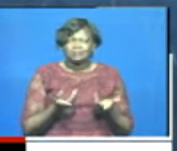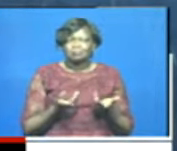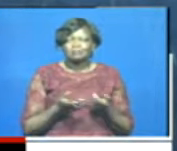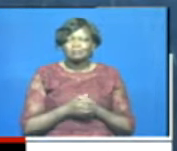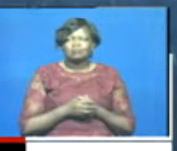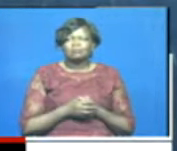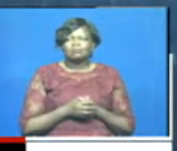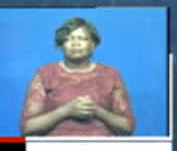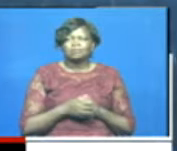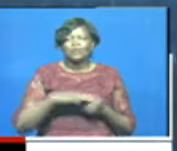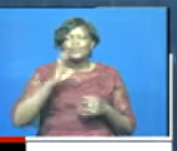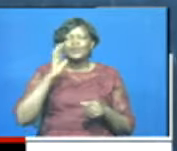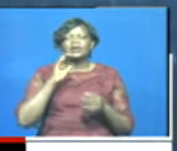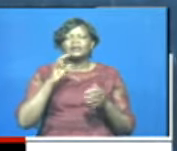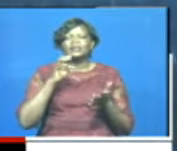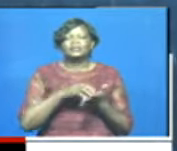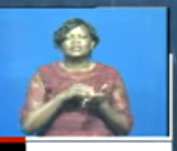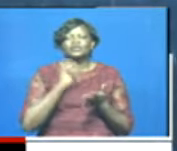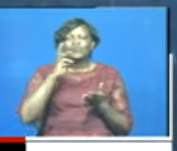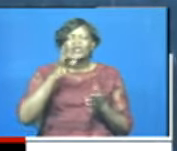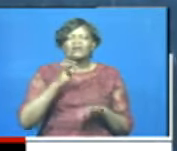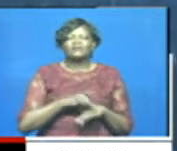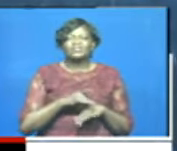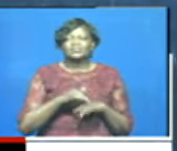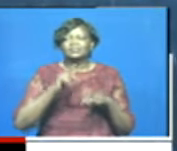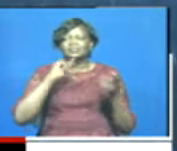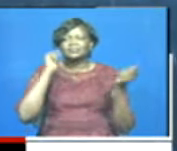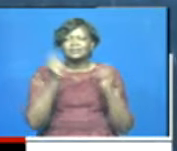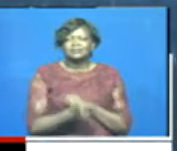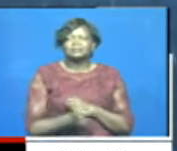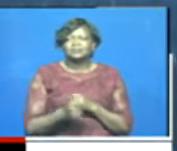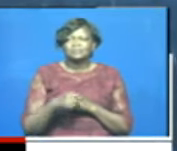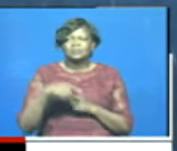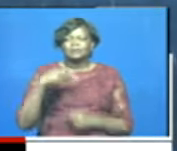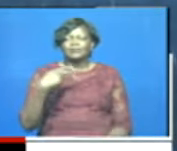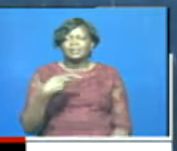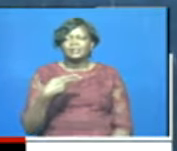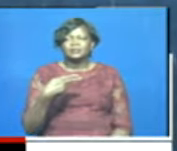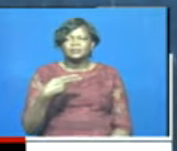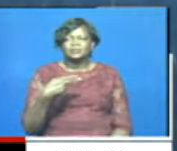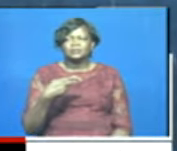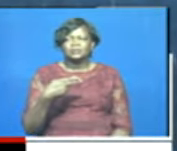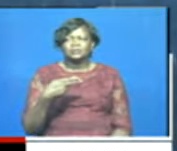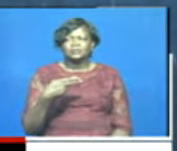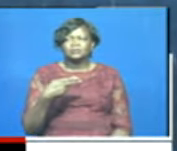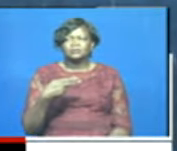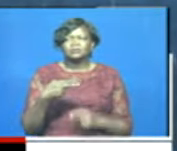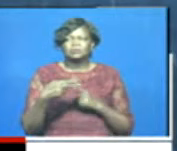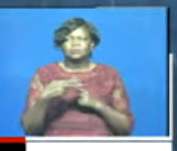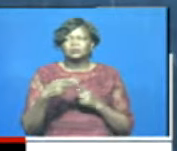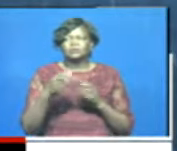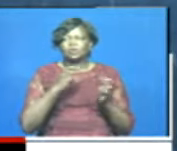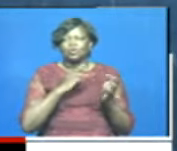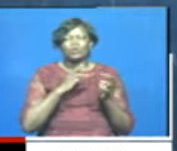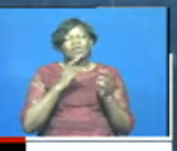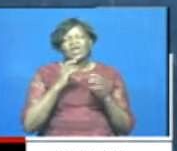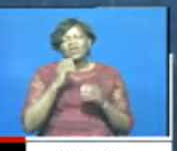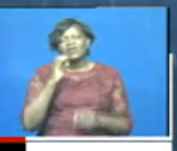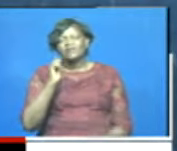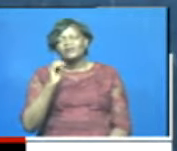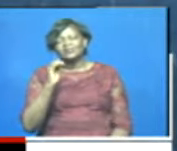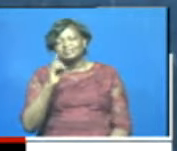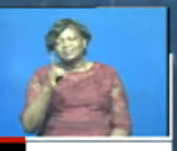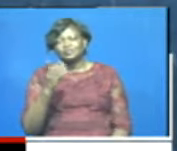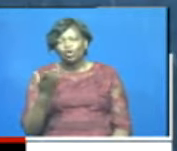in most cases, it will affect the change in pH. pH is the whether acidic or alkaline